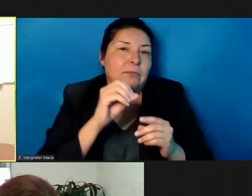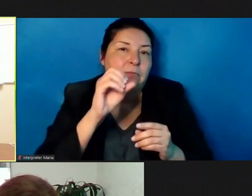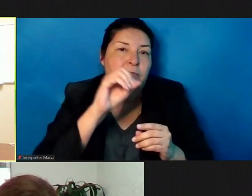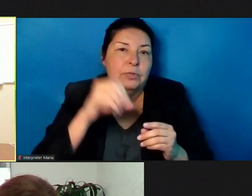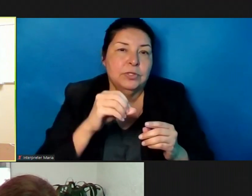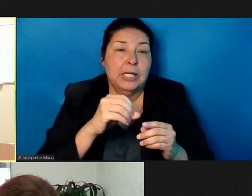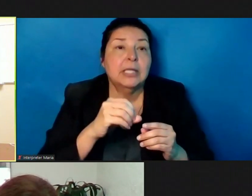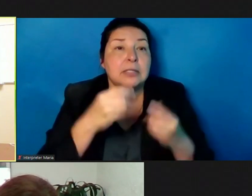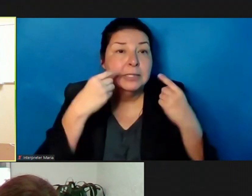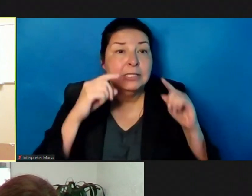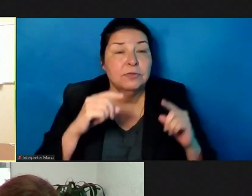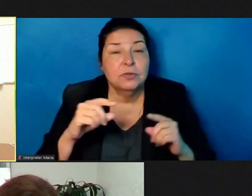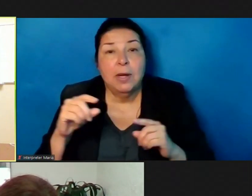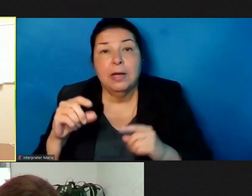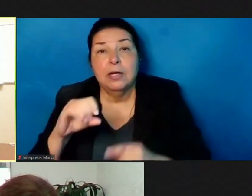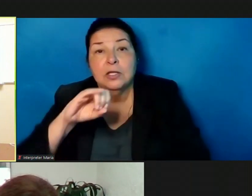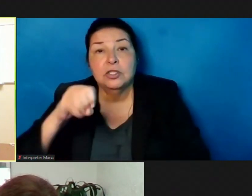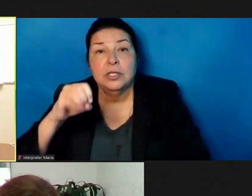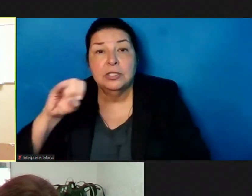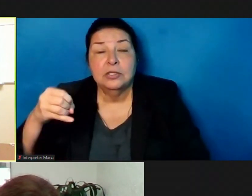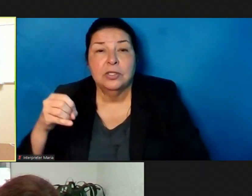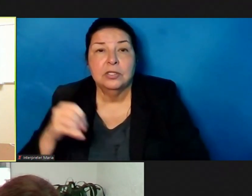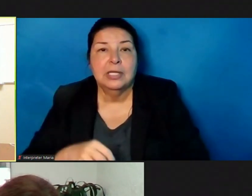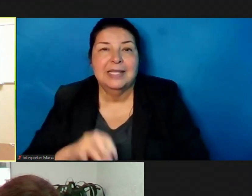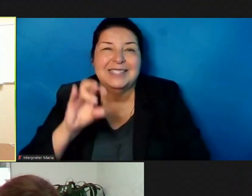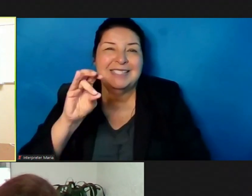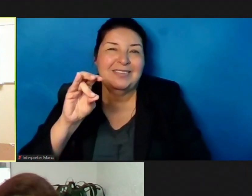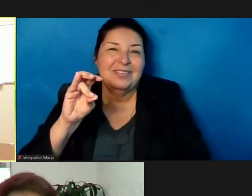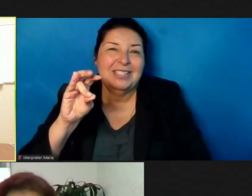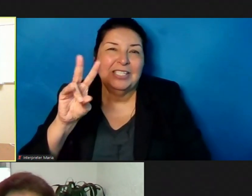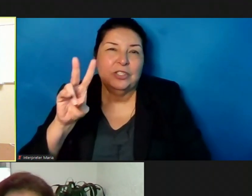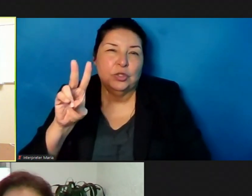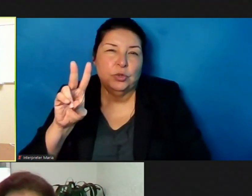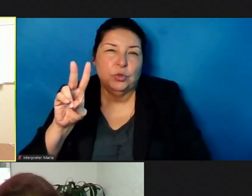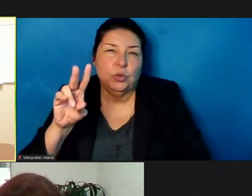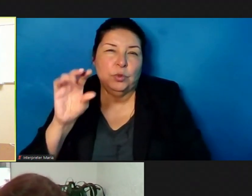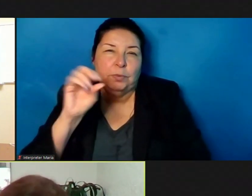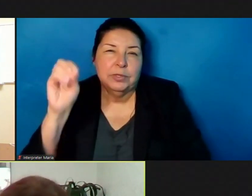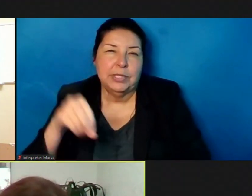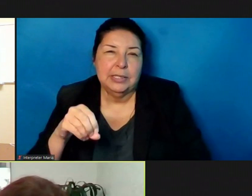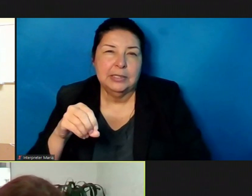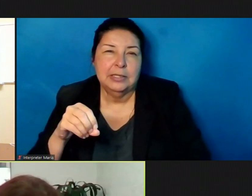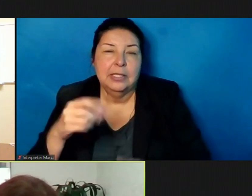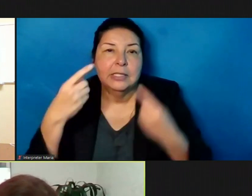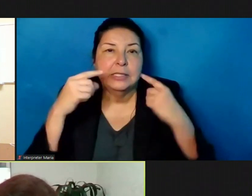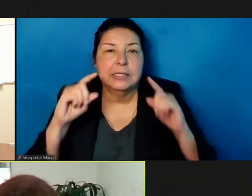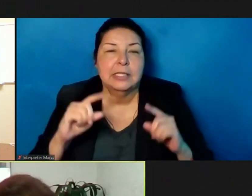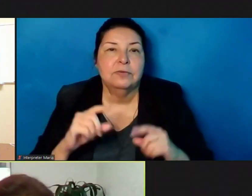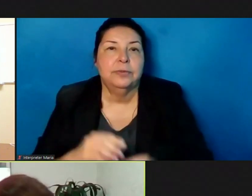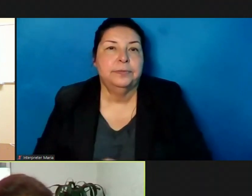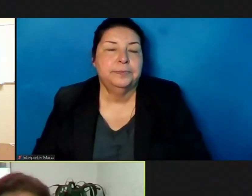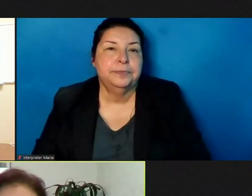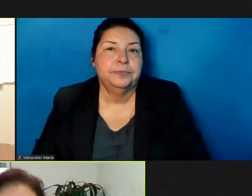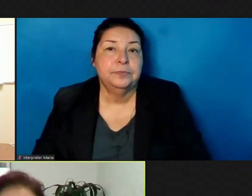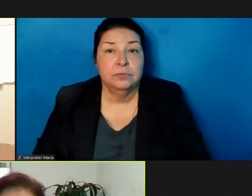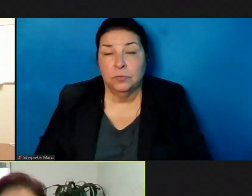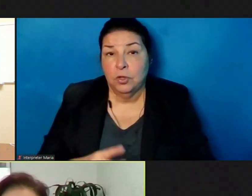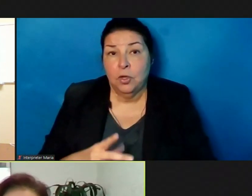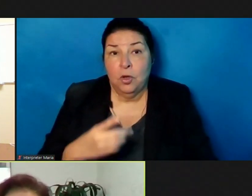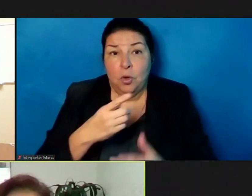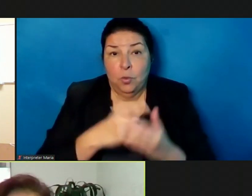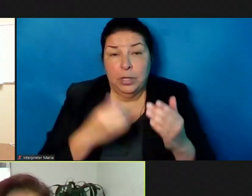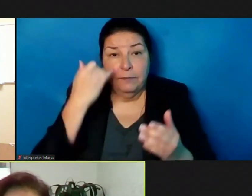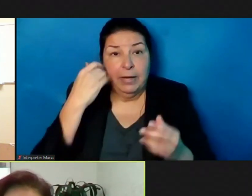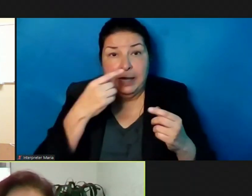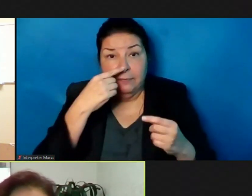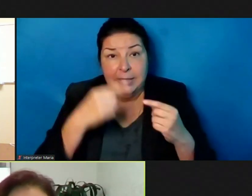little bit less effective, about 72% effective. Okay. What if I have an allergy? And I know